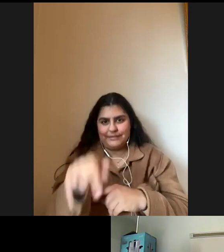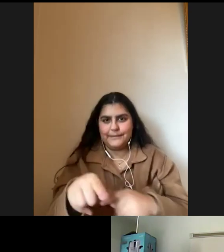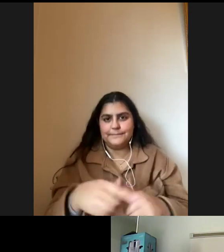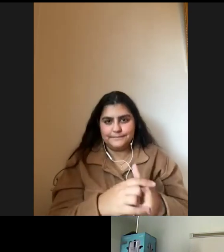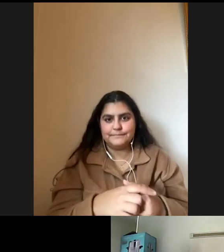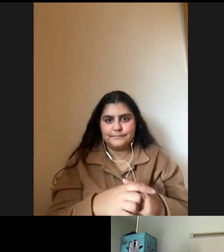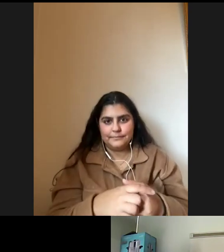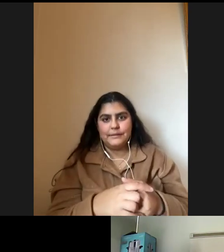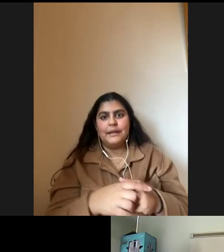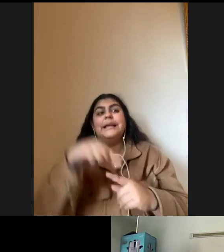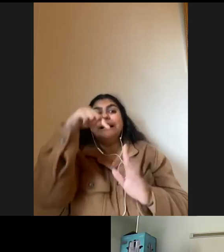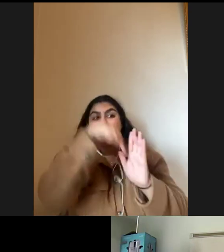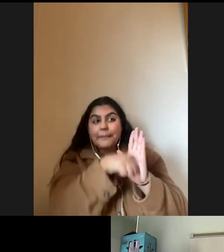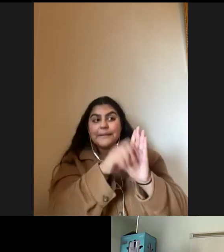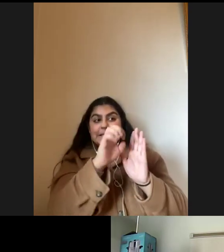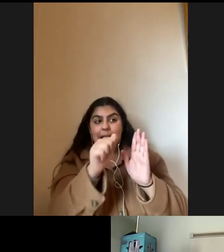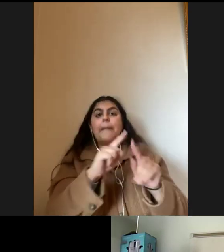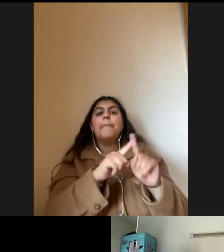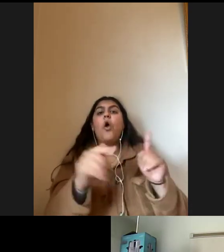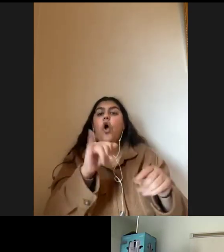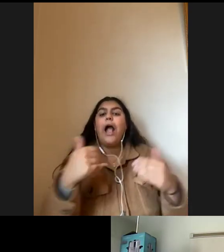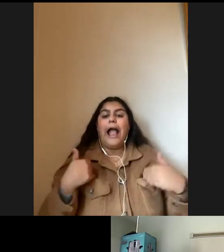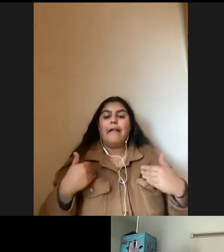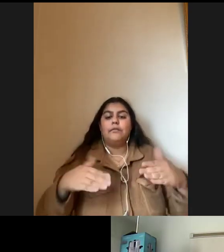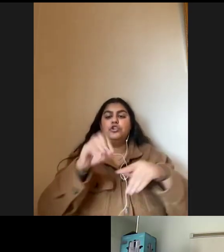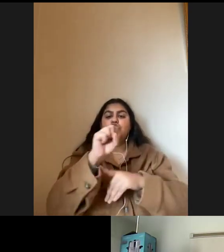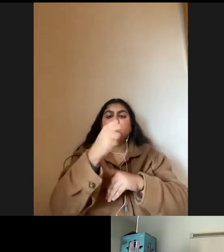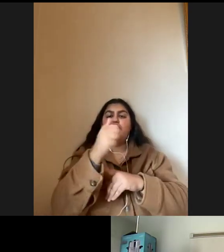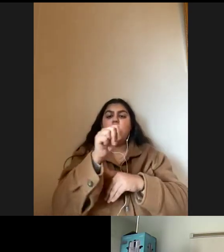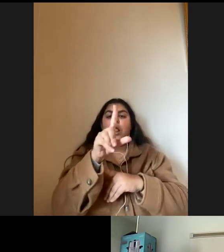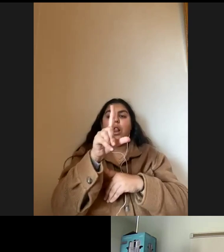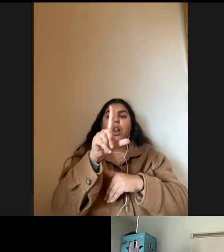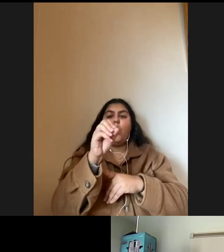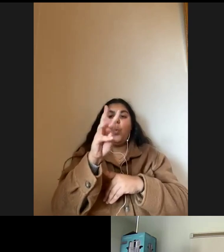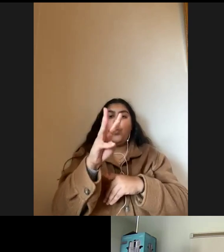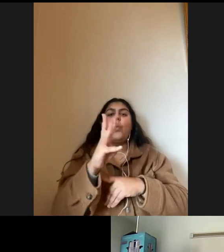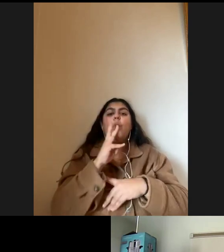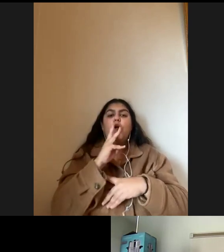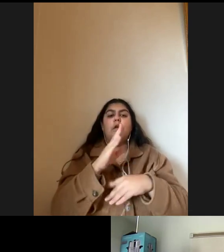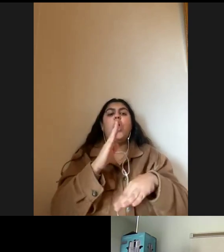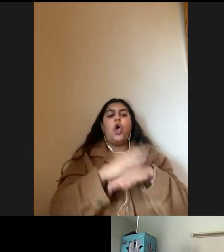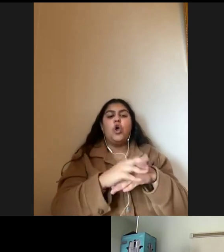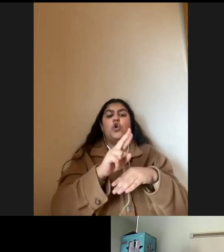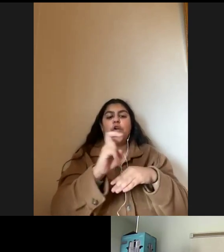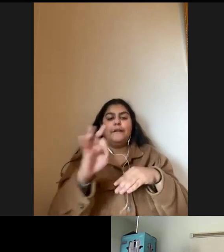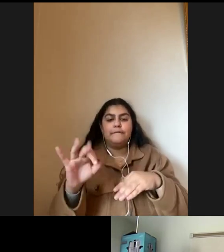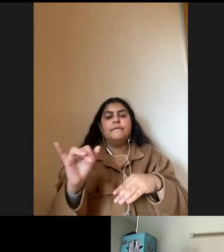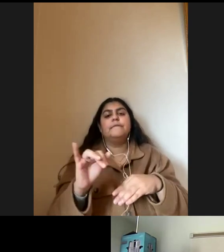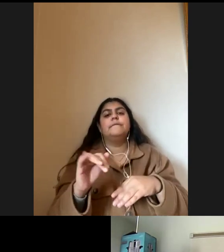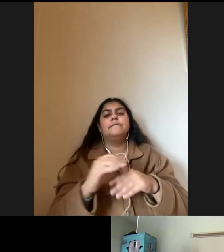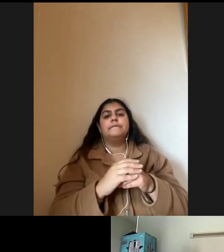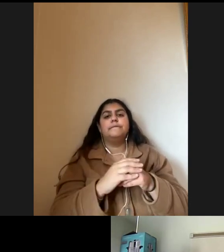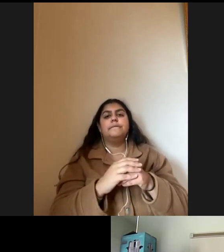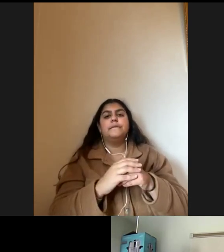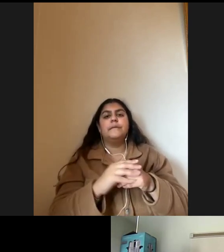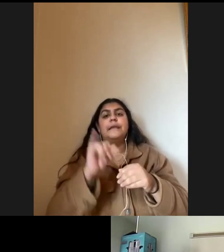are the deep sea ones, but there's also shallow water anglerfish that live in on coral reefs and in sargassum beds and things like that. So if